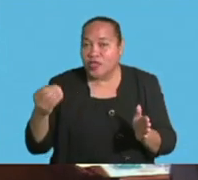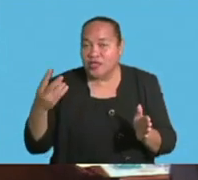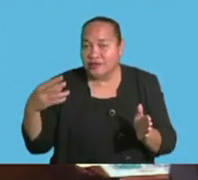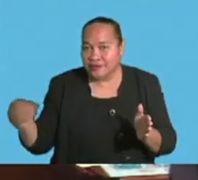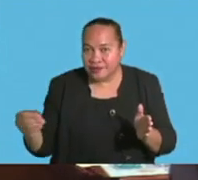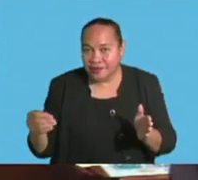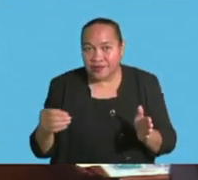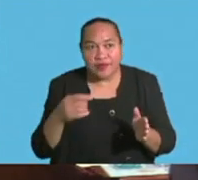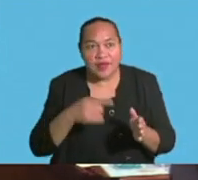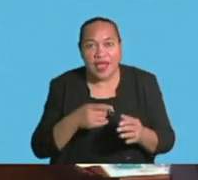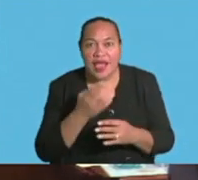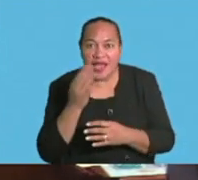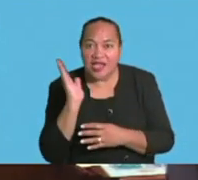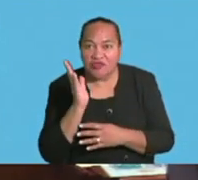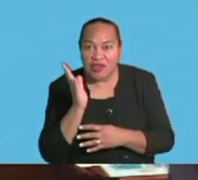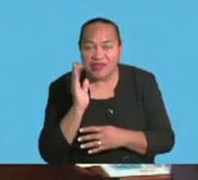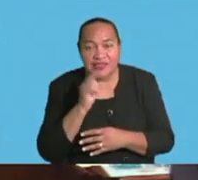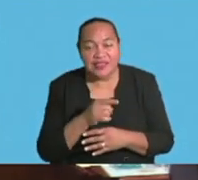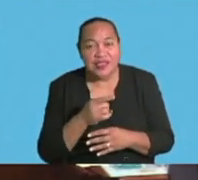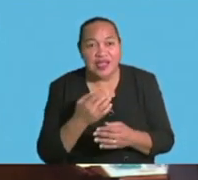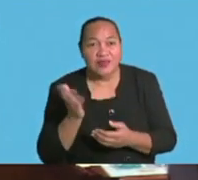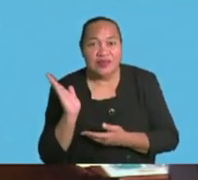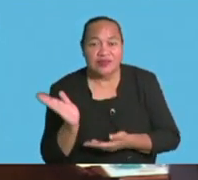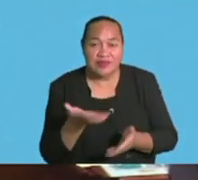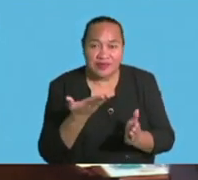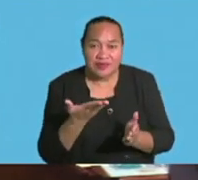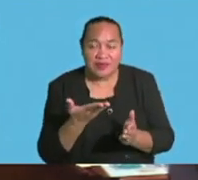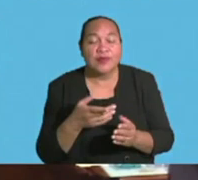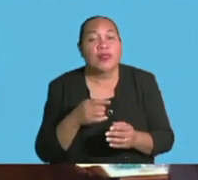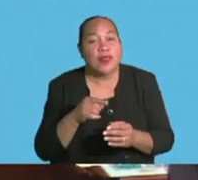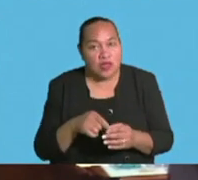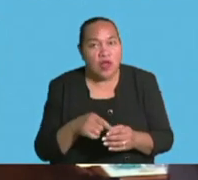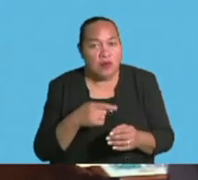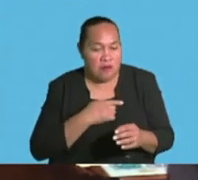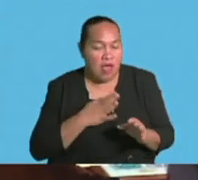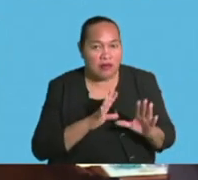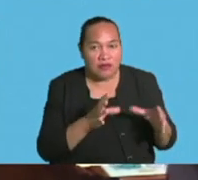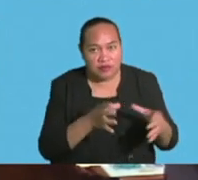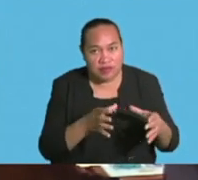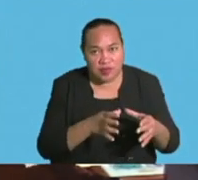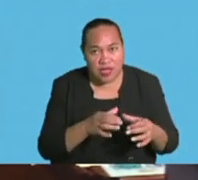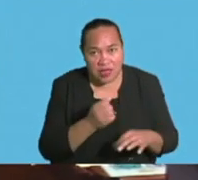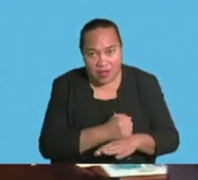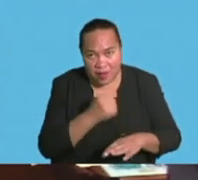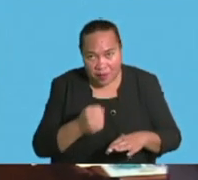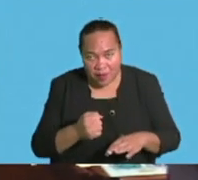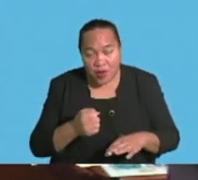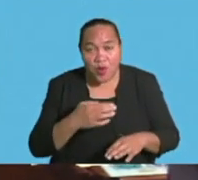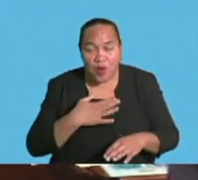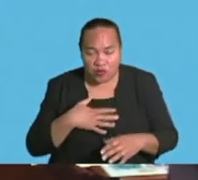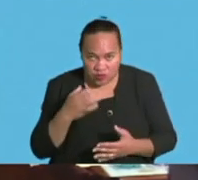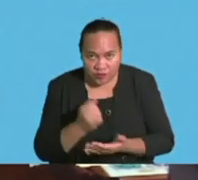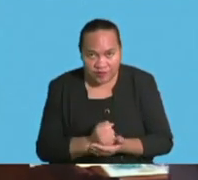was presented on 7 June 2019. And along with my colleagues on the side of the House, I wish to affirm